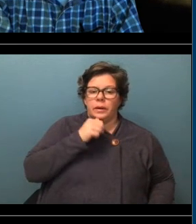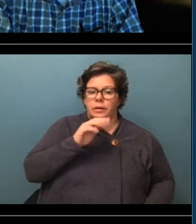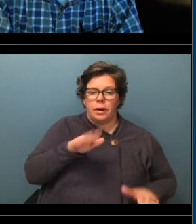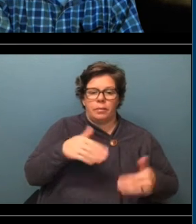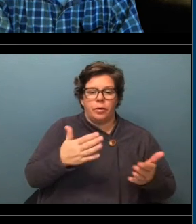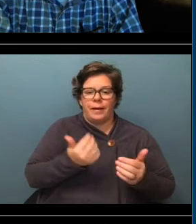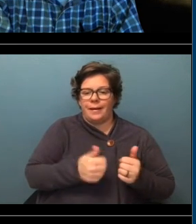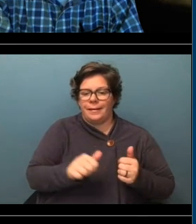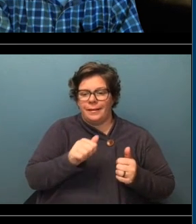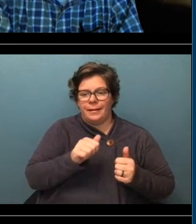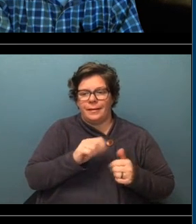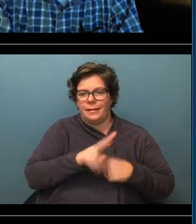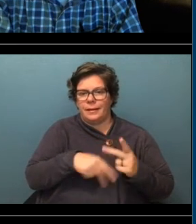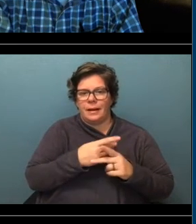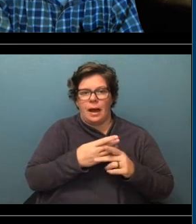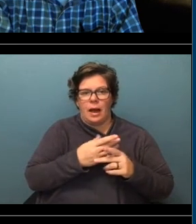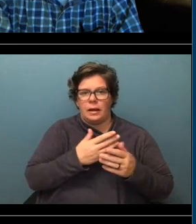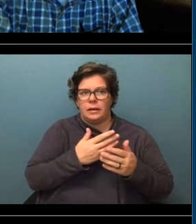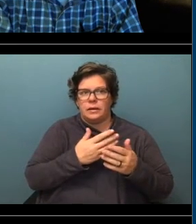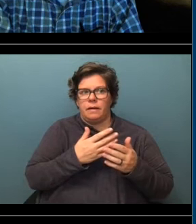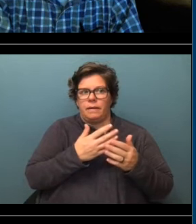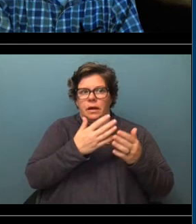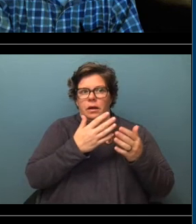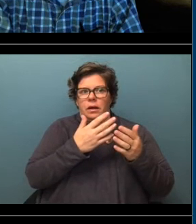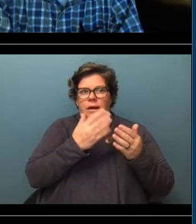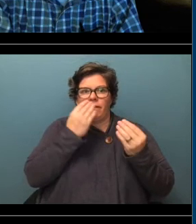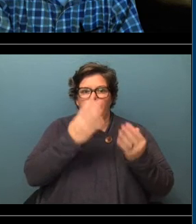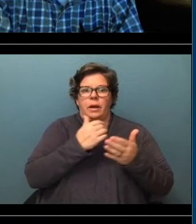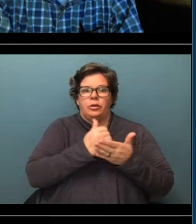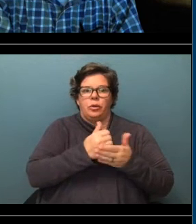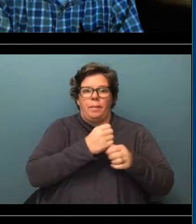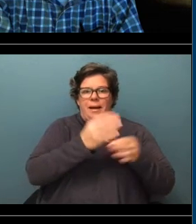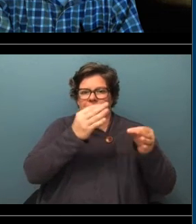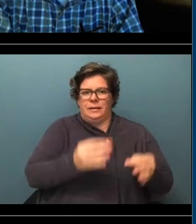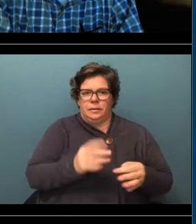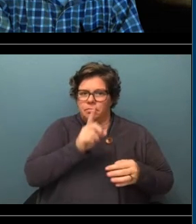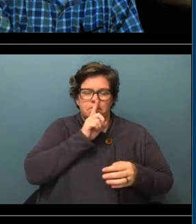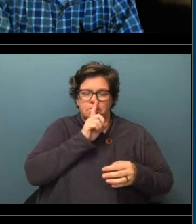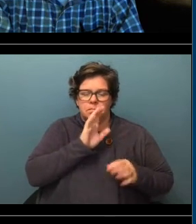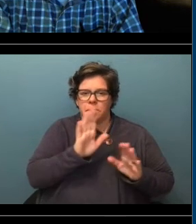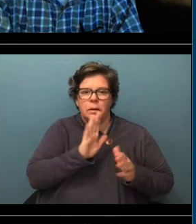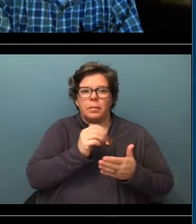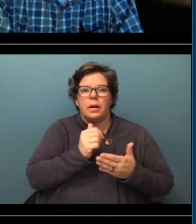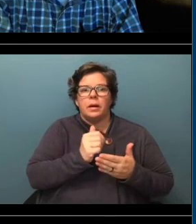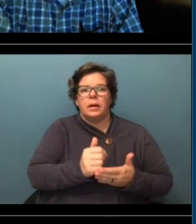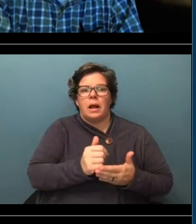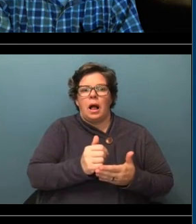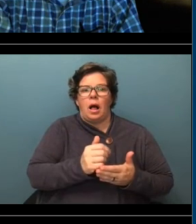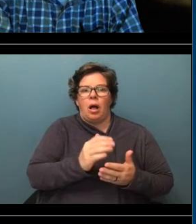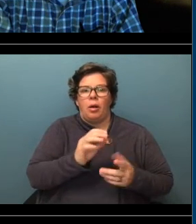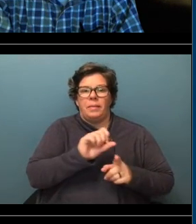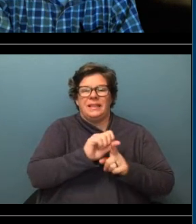type of decision-making information. What we will do is help de-escalate the